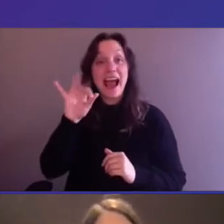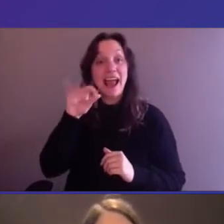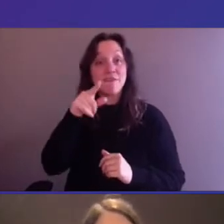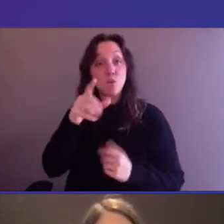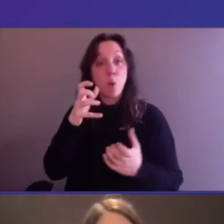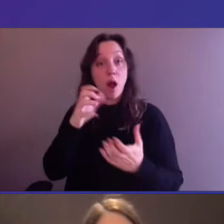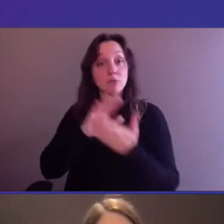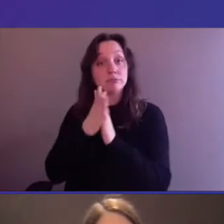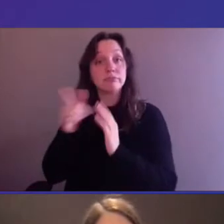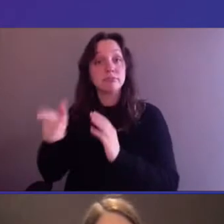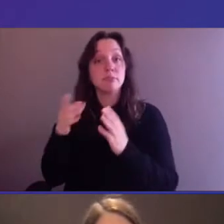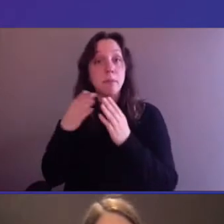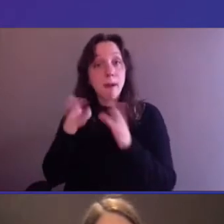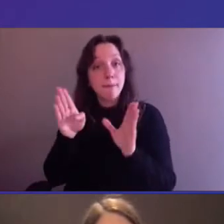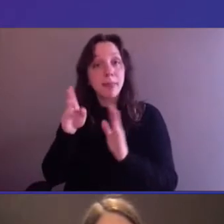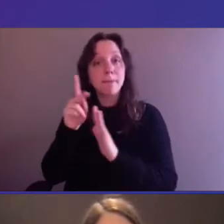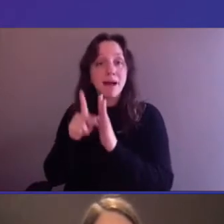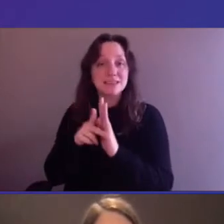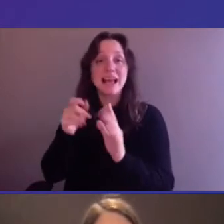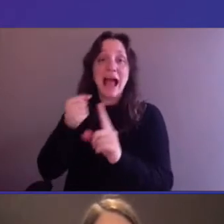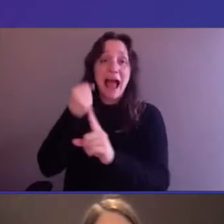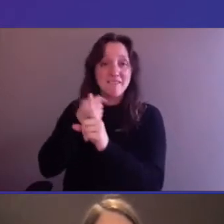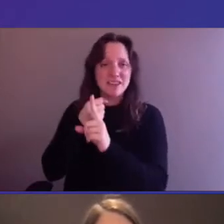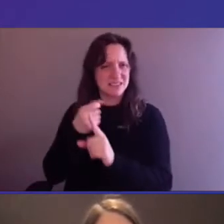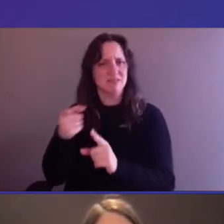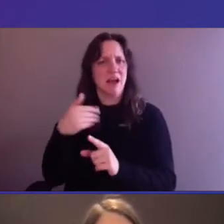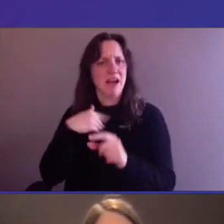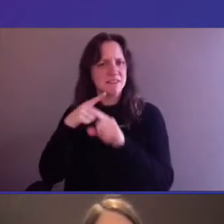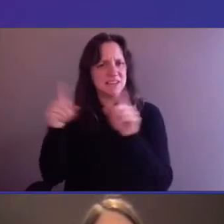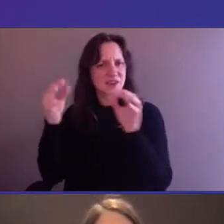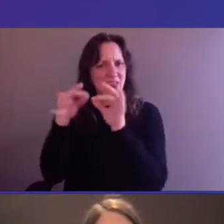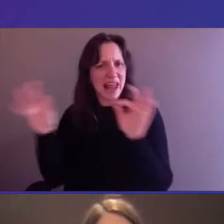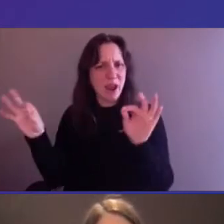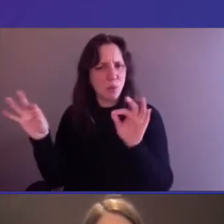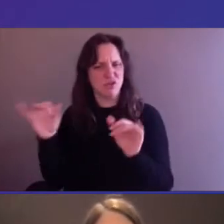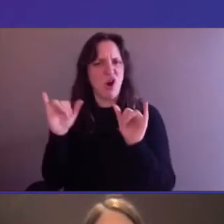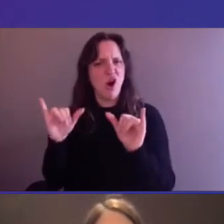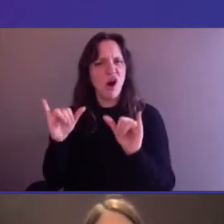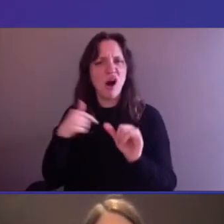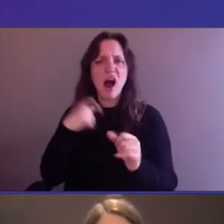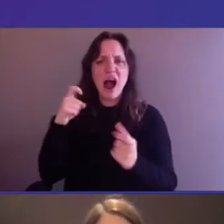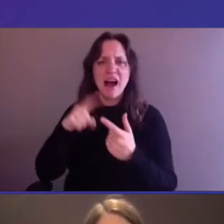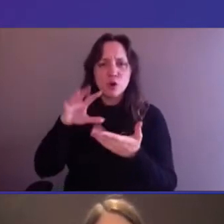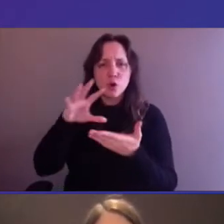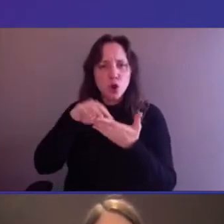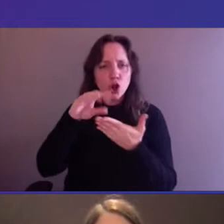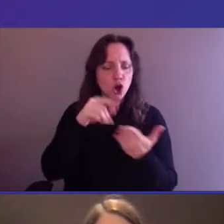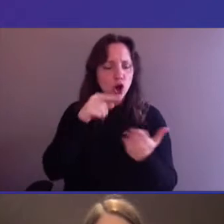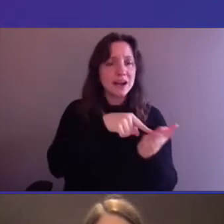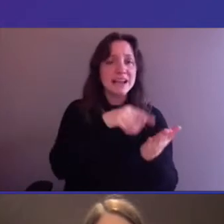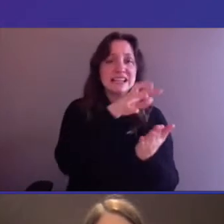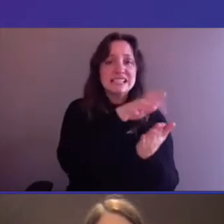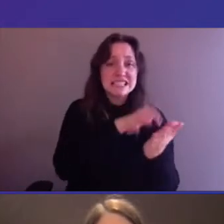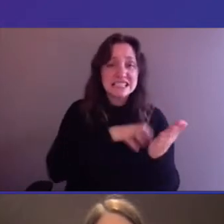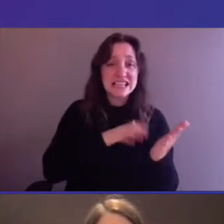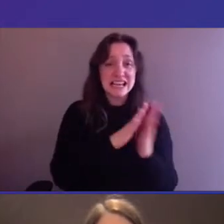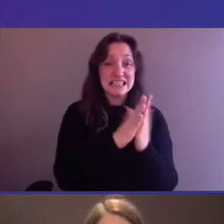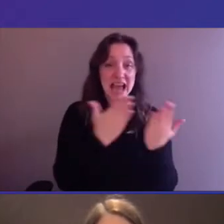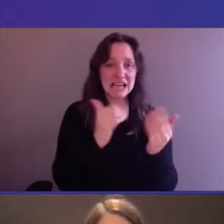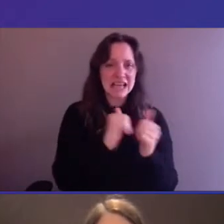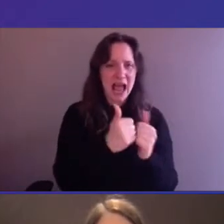with. There is an element of learning to translate all of these what you read in the textbooks into